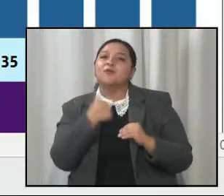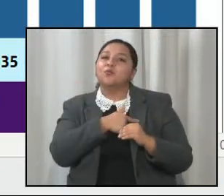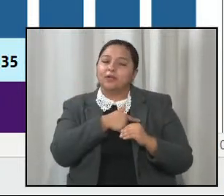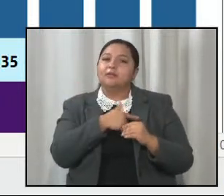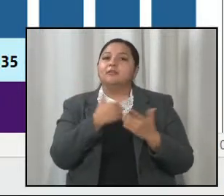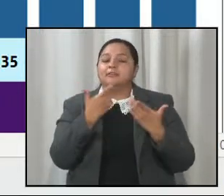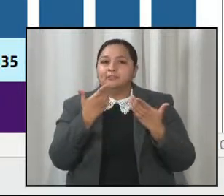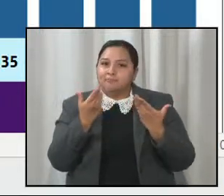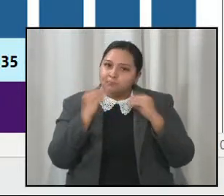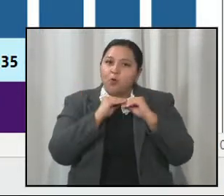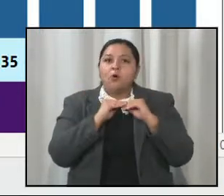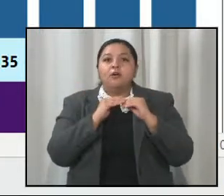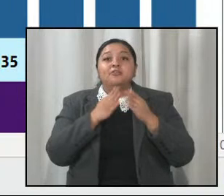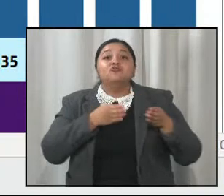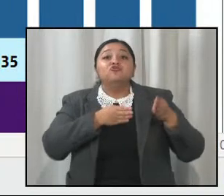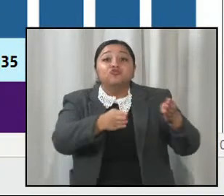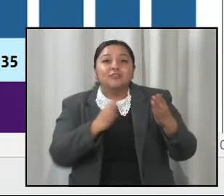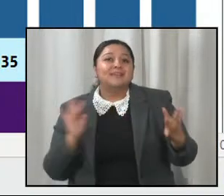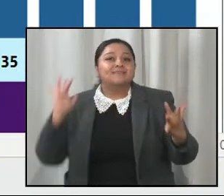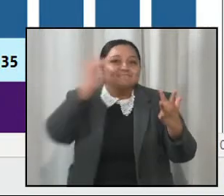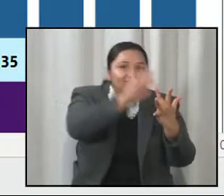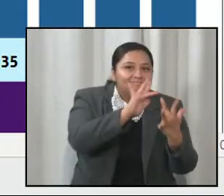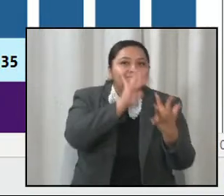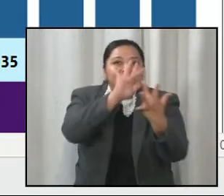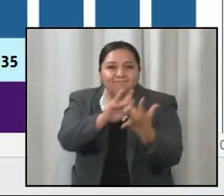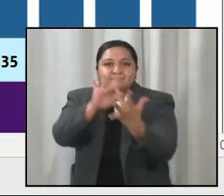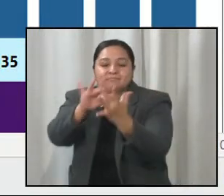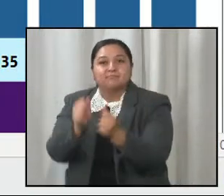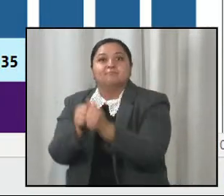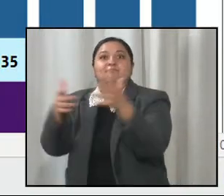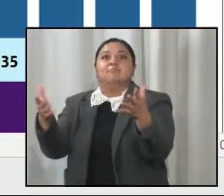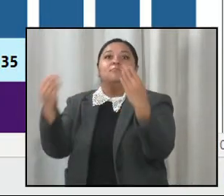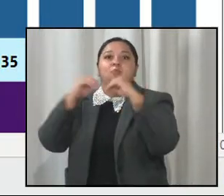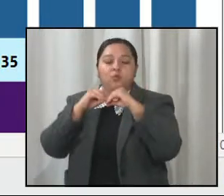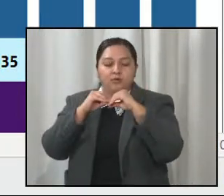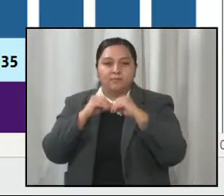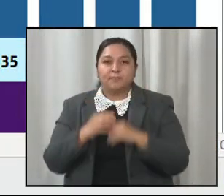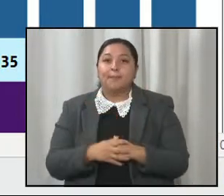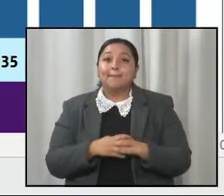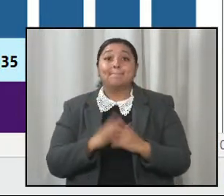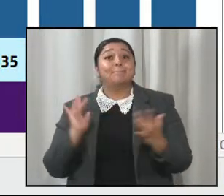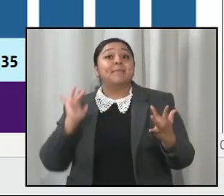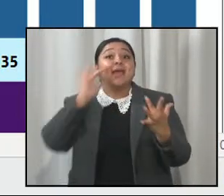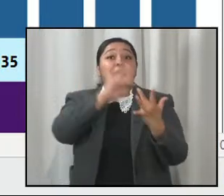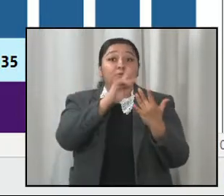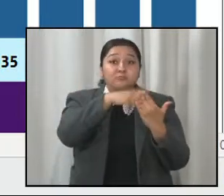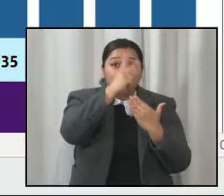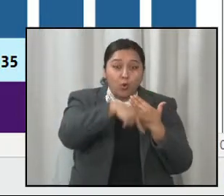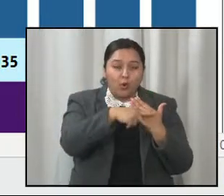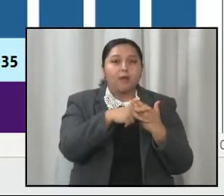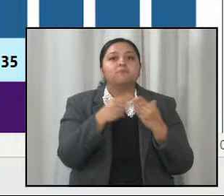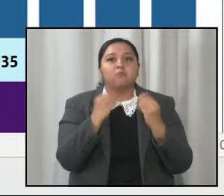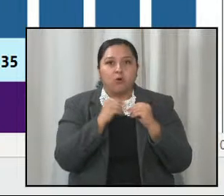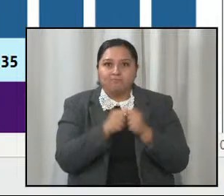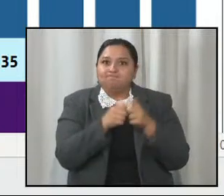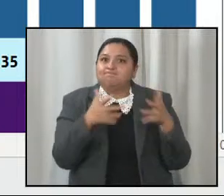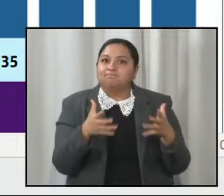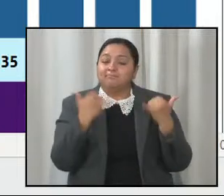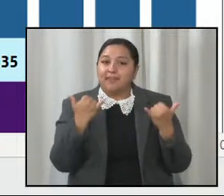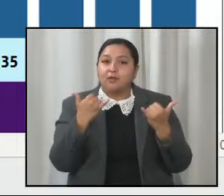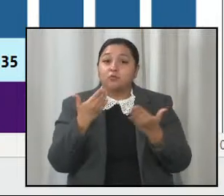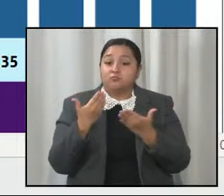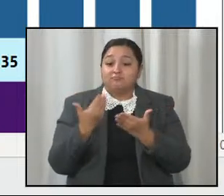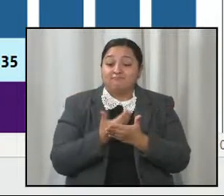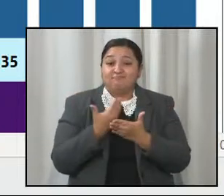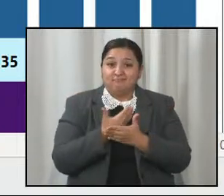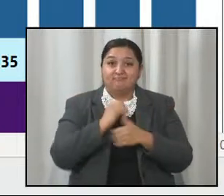outreach. Our interim housing programs have also expanded capacity with the opening of new shelters in recent months.